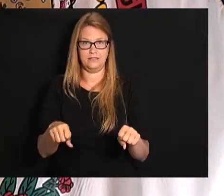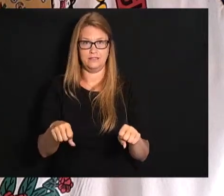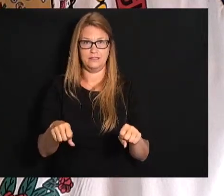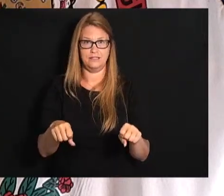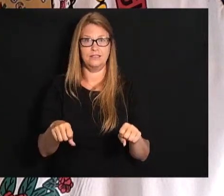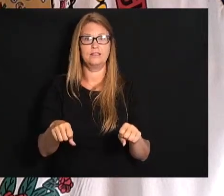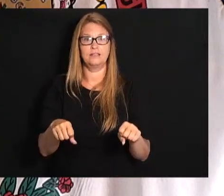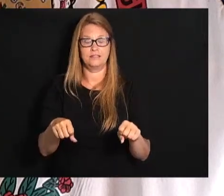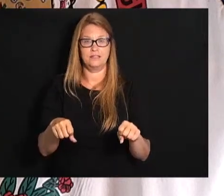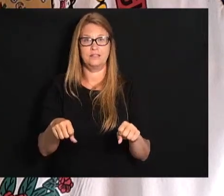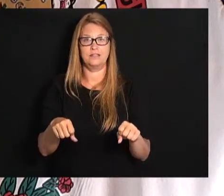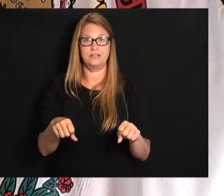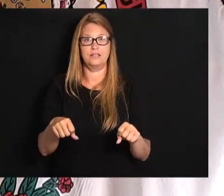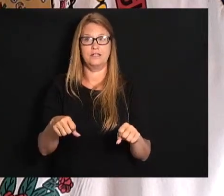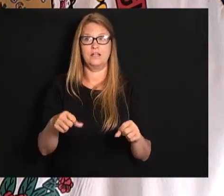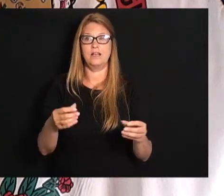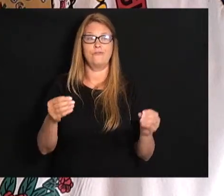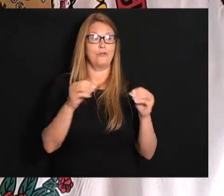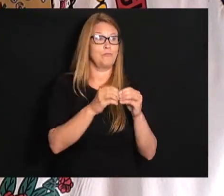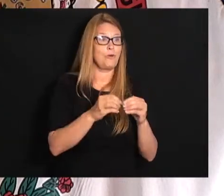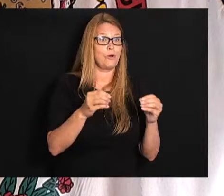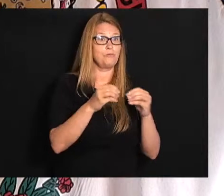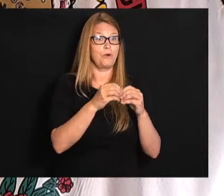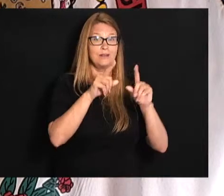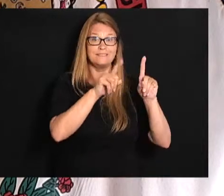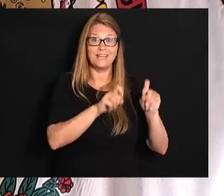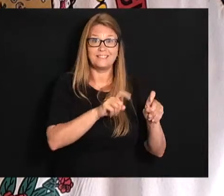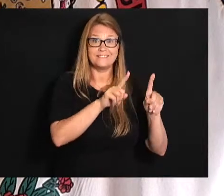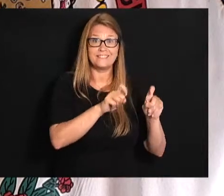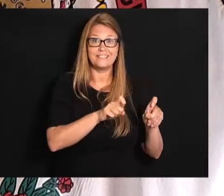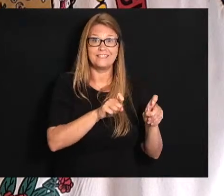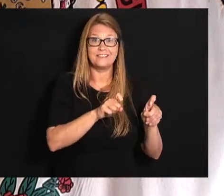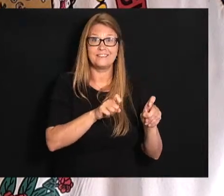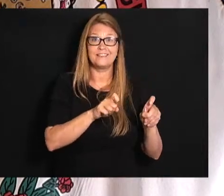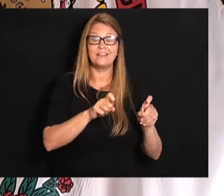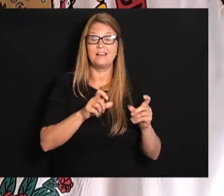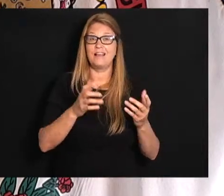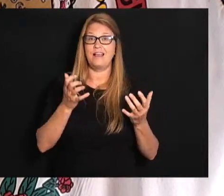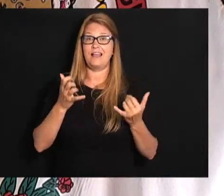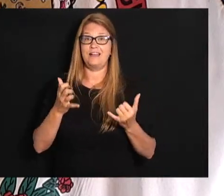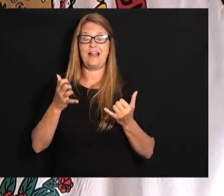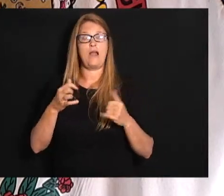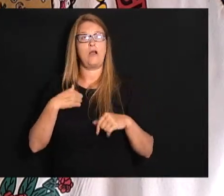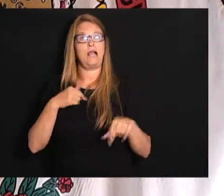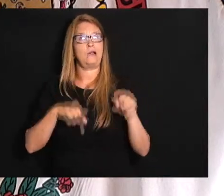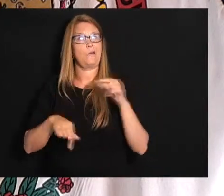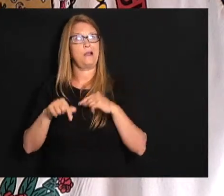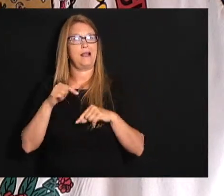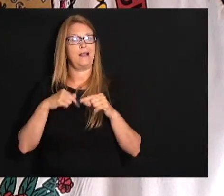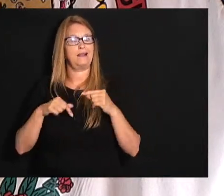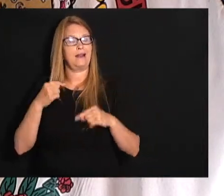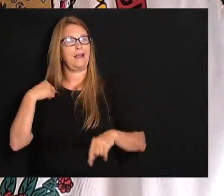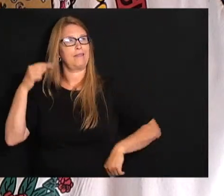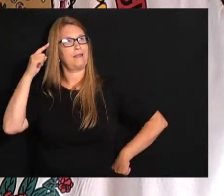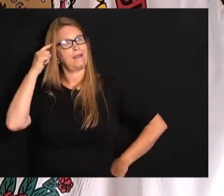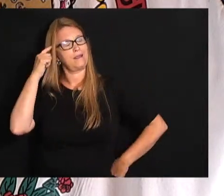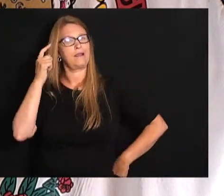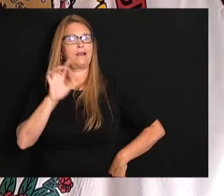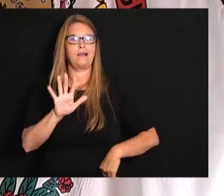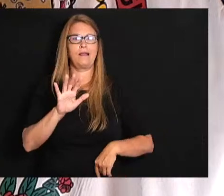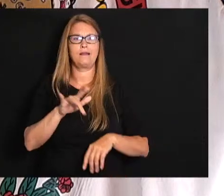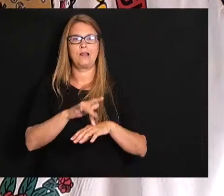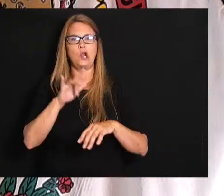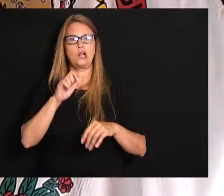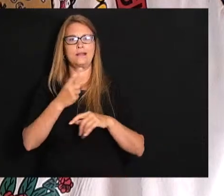as more and more testing. I said early on, and I go back and I think about, the early days